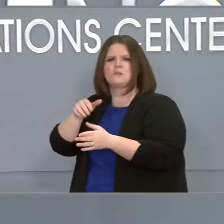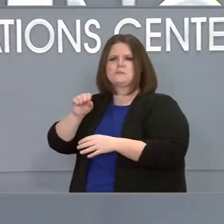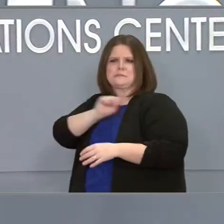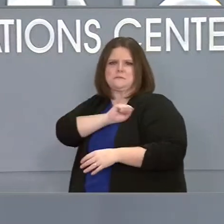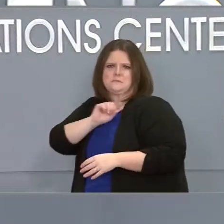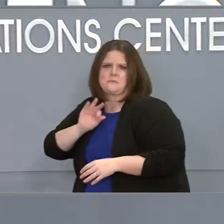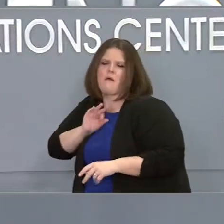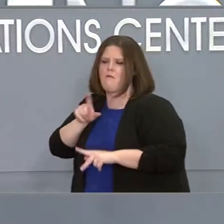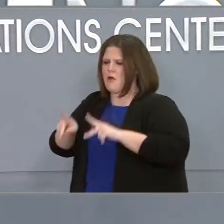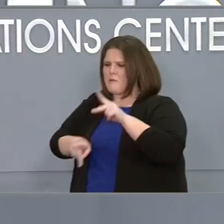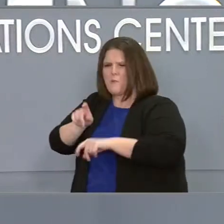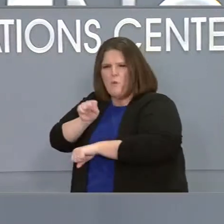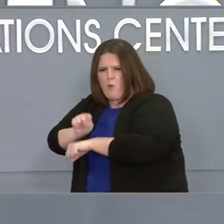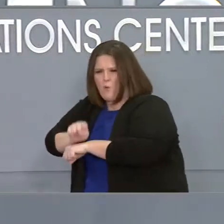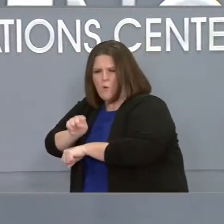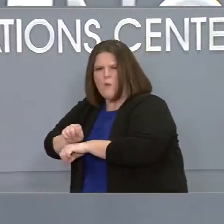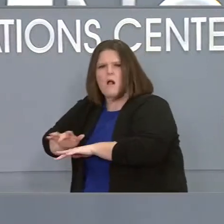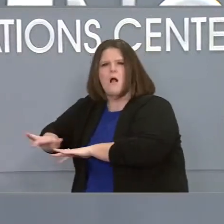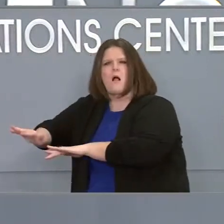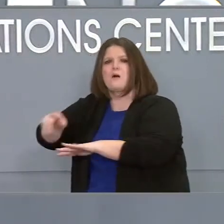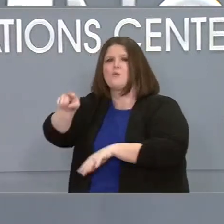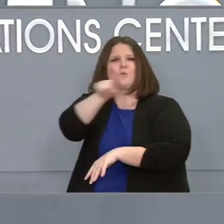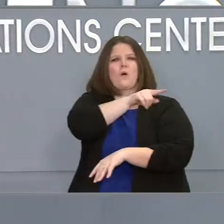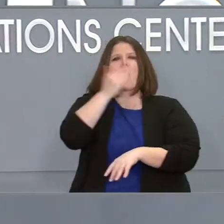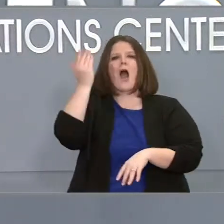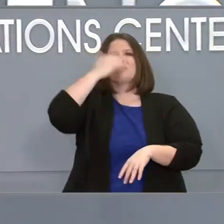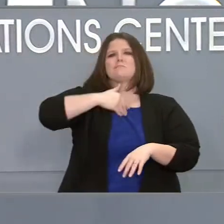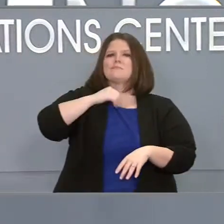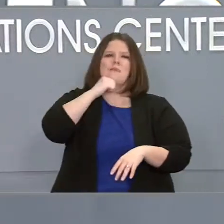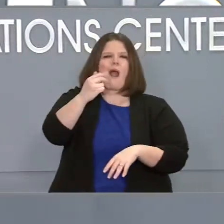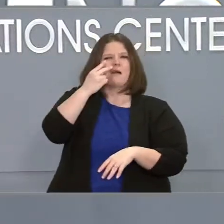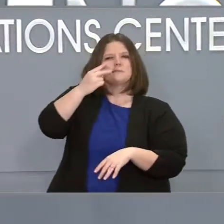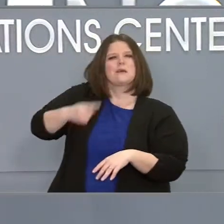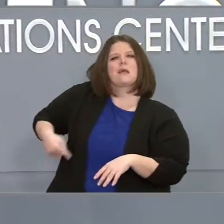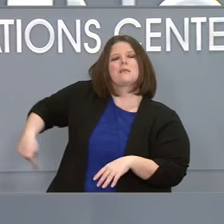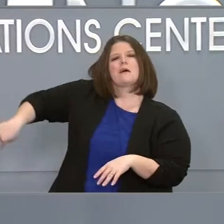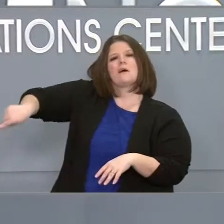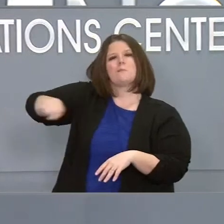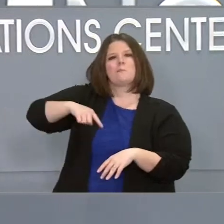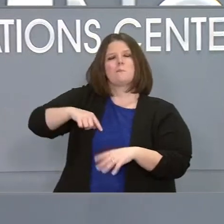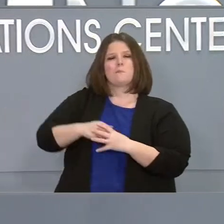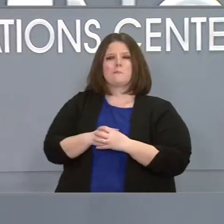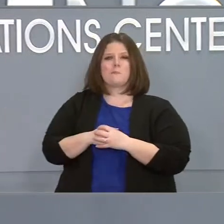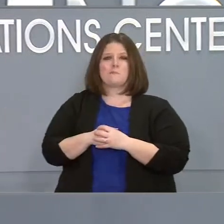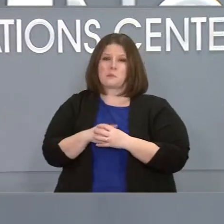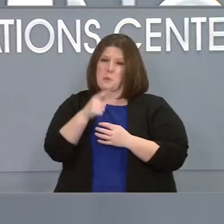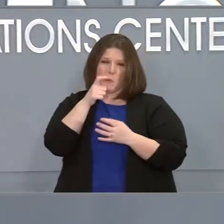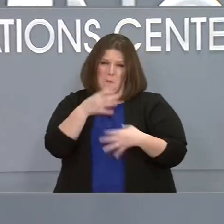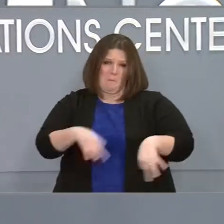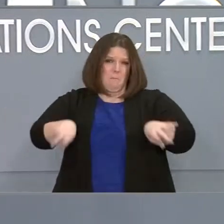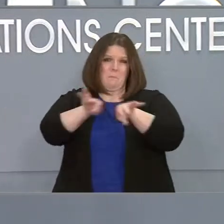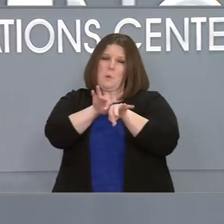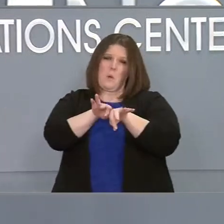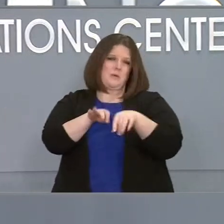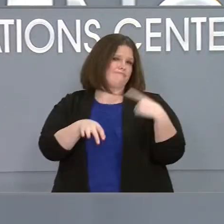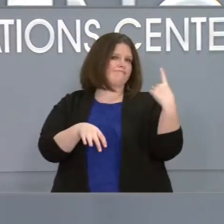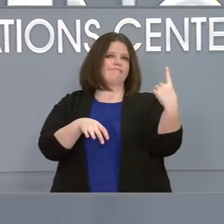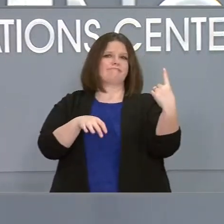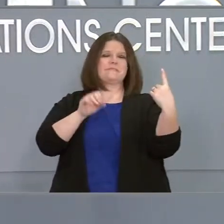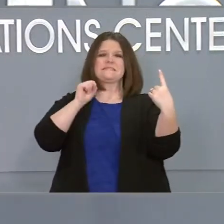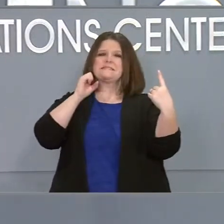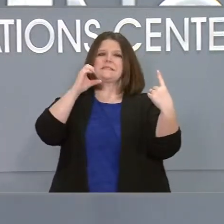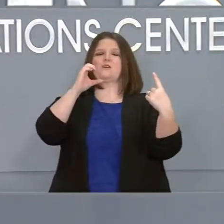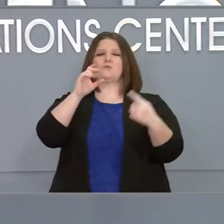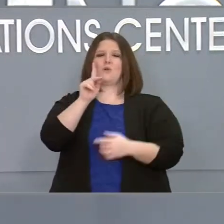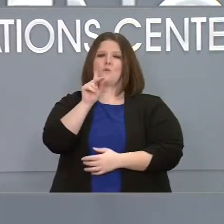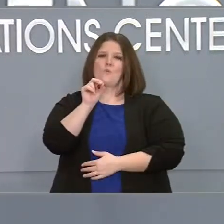North Carolinians. No one has been more instrumental to that than soon-to-be Secretary Cody Kinsley. I can